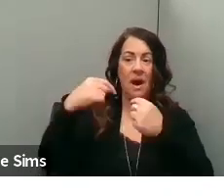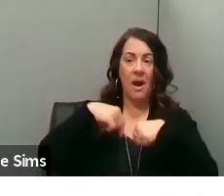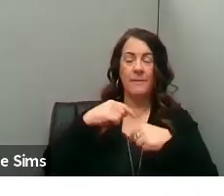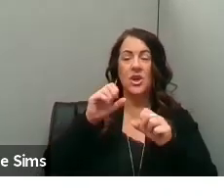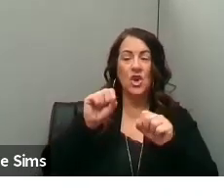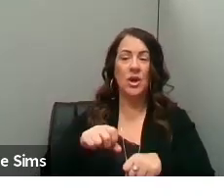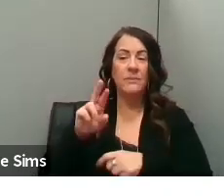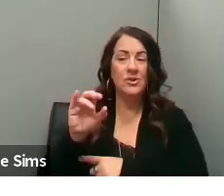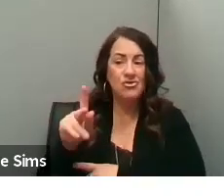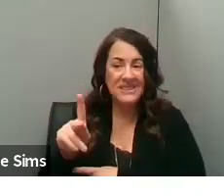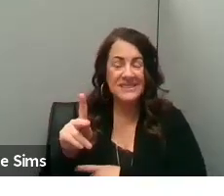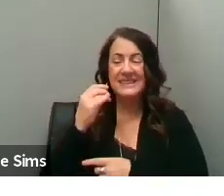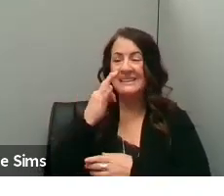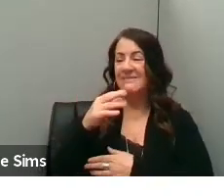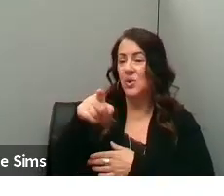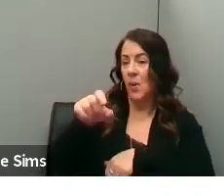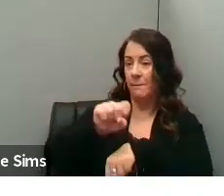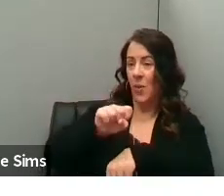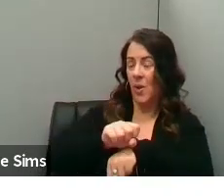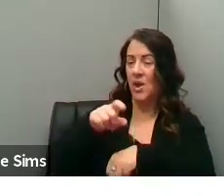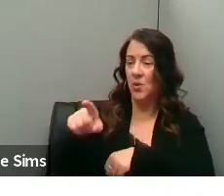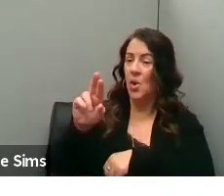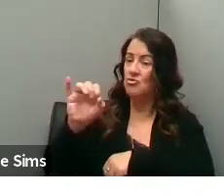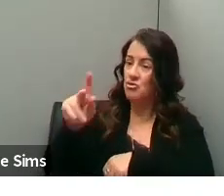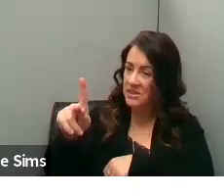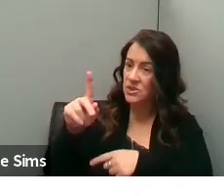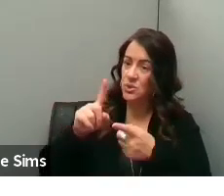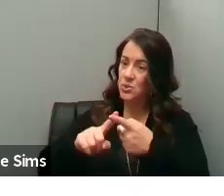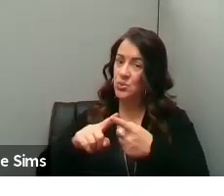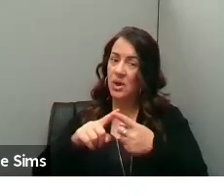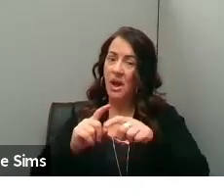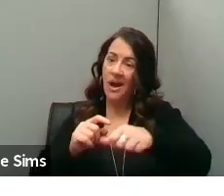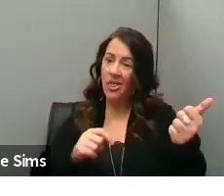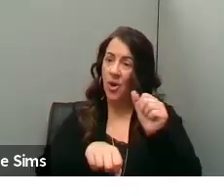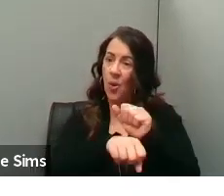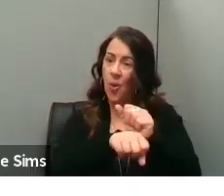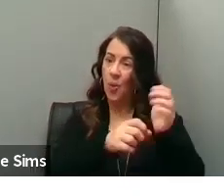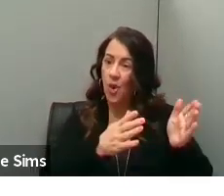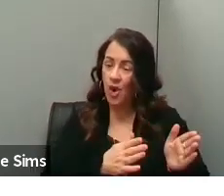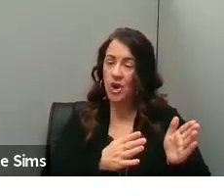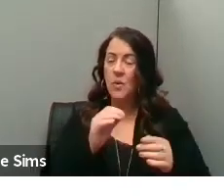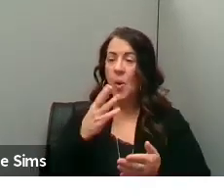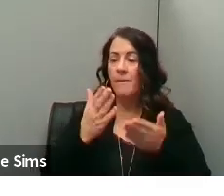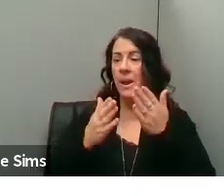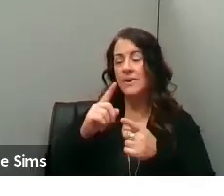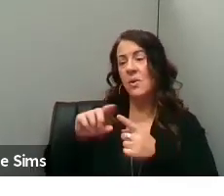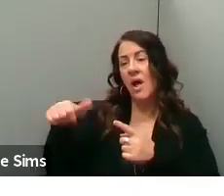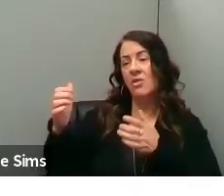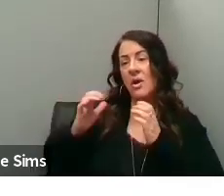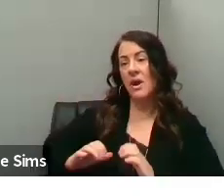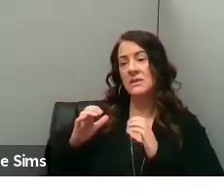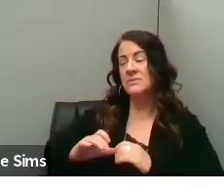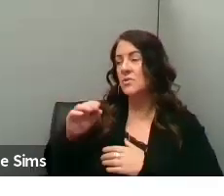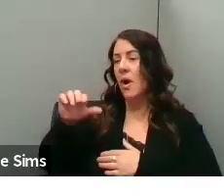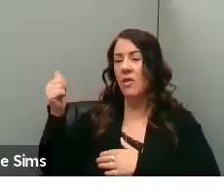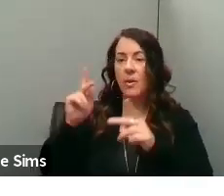that employee is considered to be at risk not only to their colleagues, but to the people that they come into contact